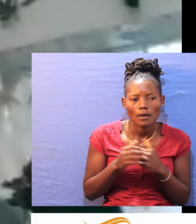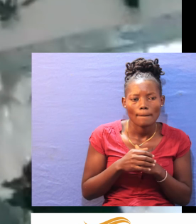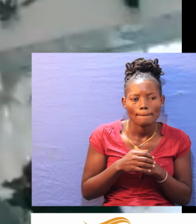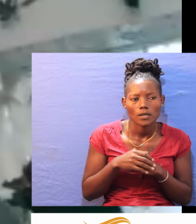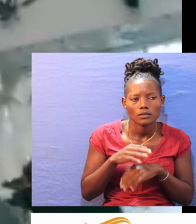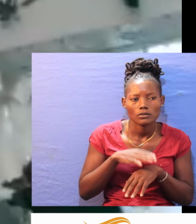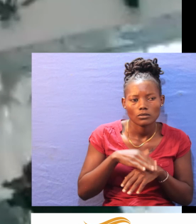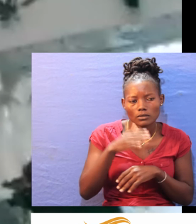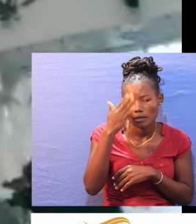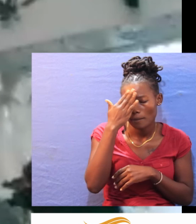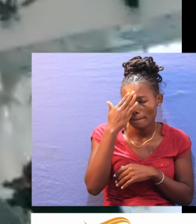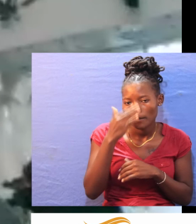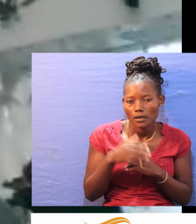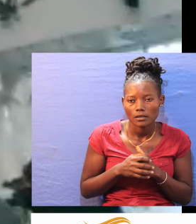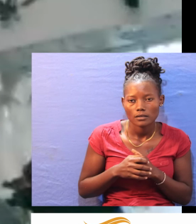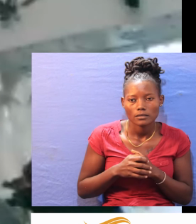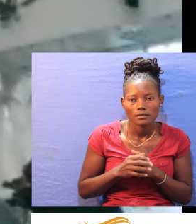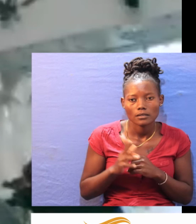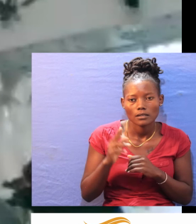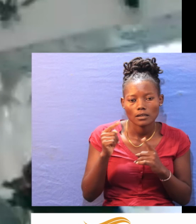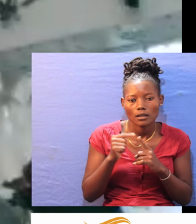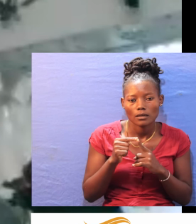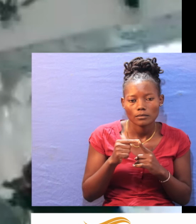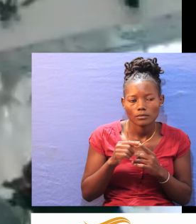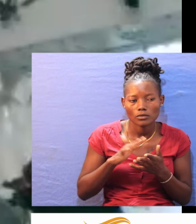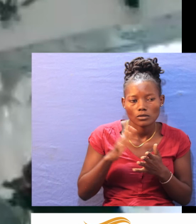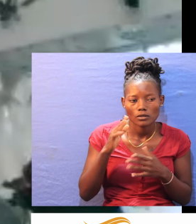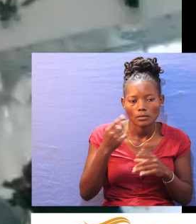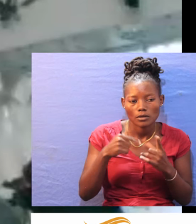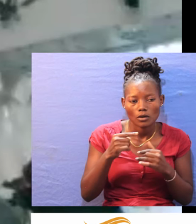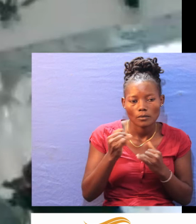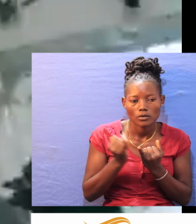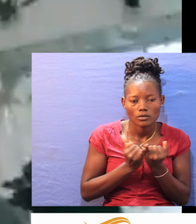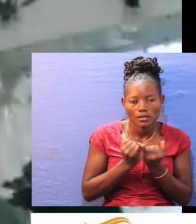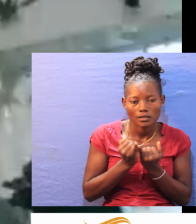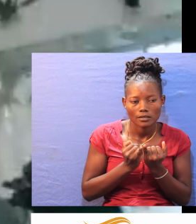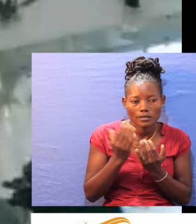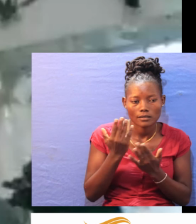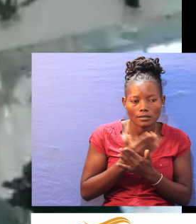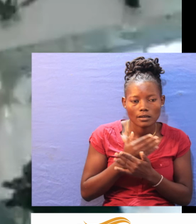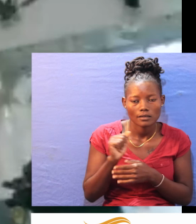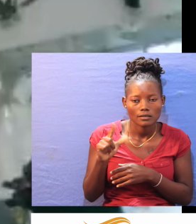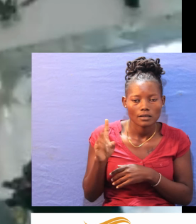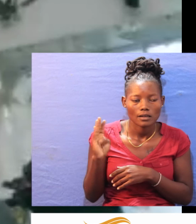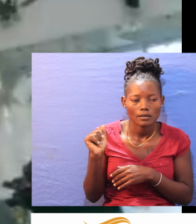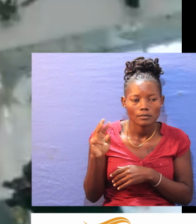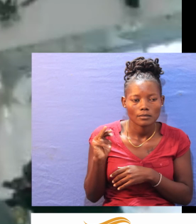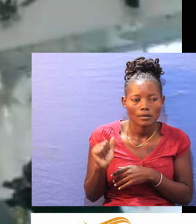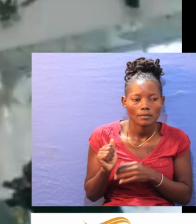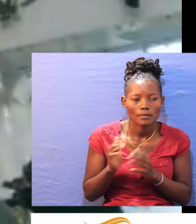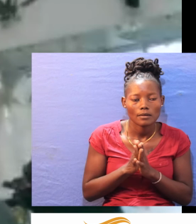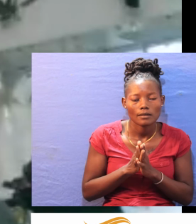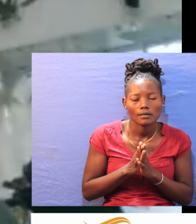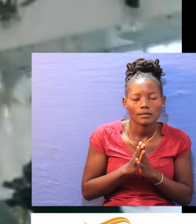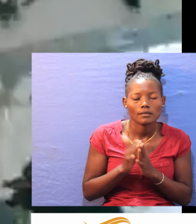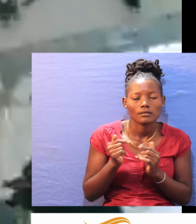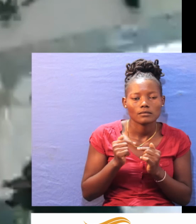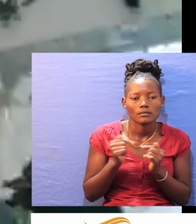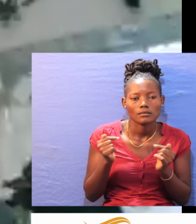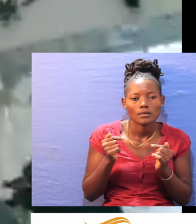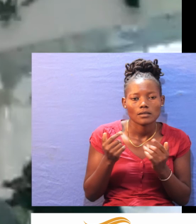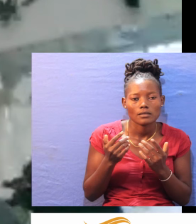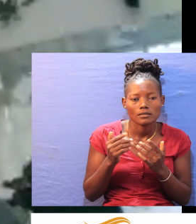the Monday after this big game on Saturday night in Alabama. It was Louisiana State University against